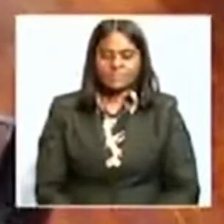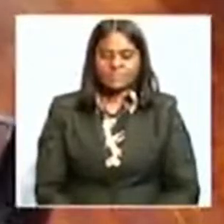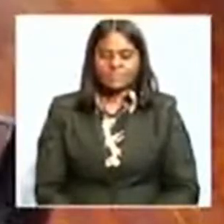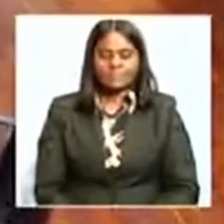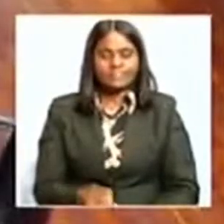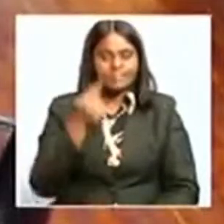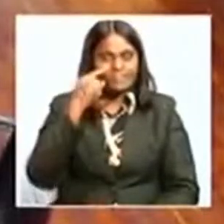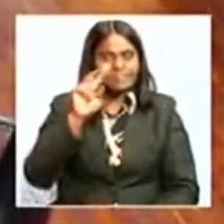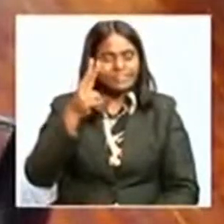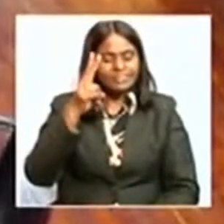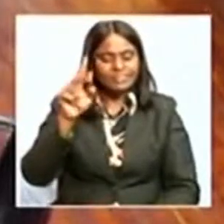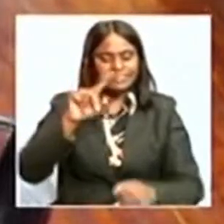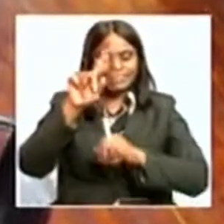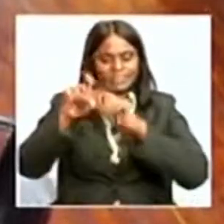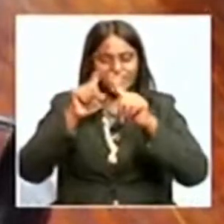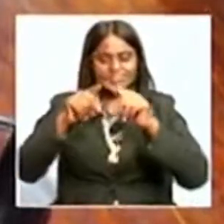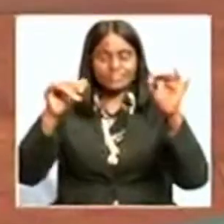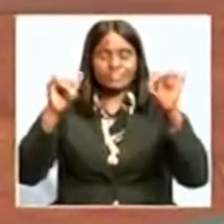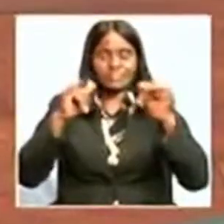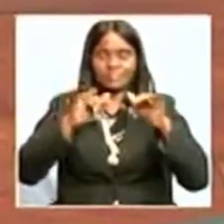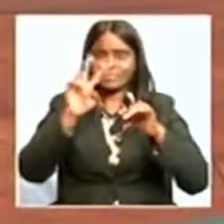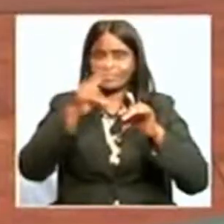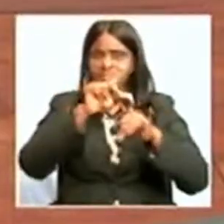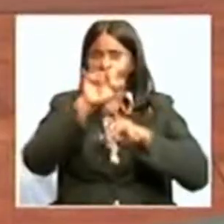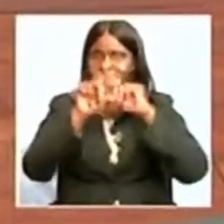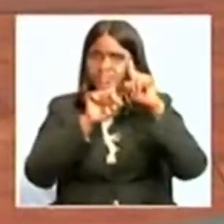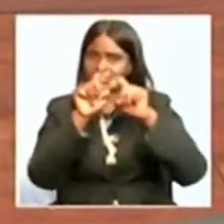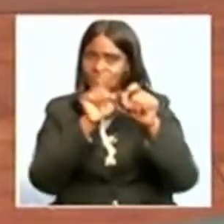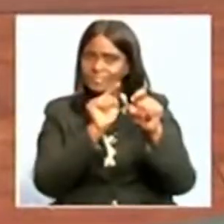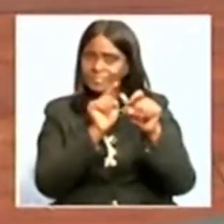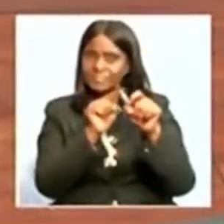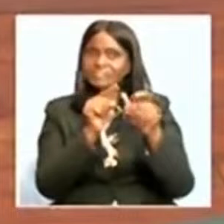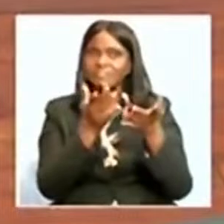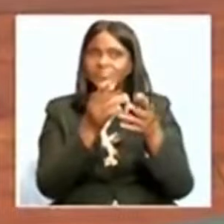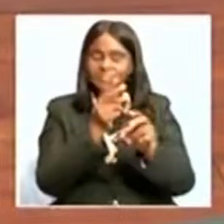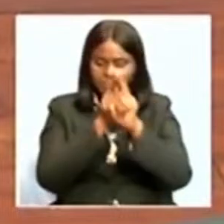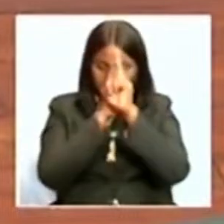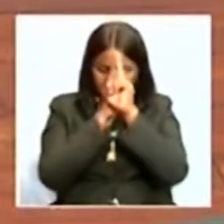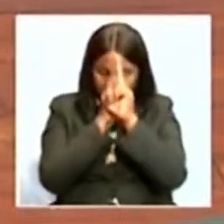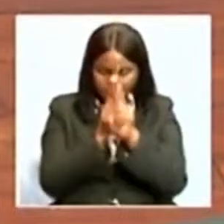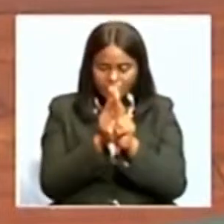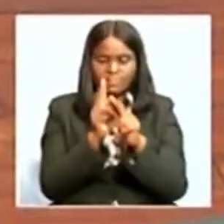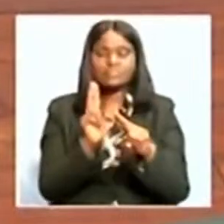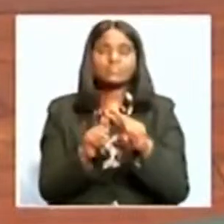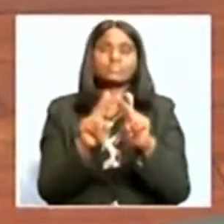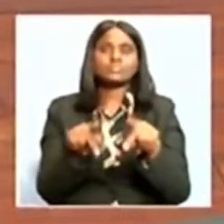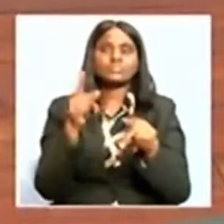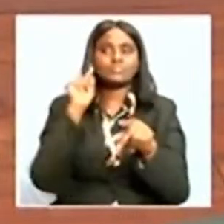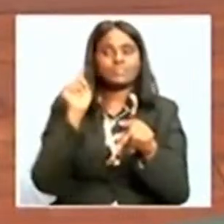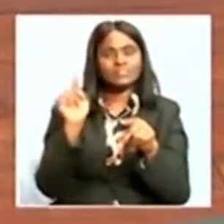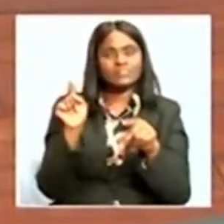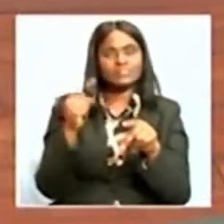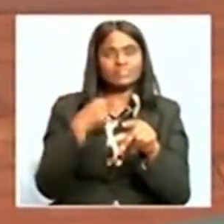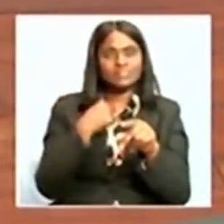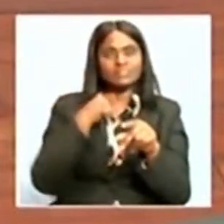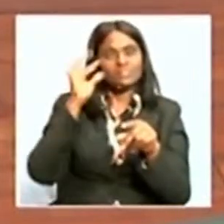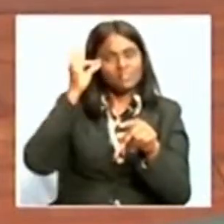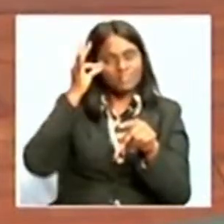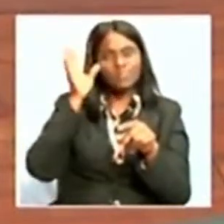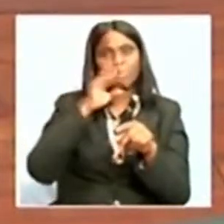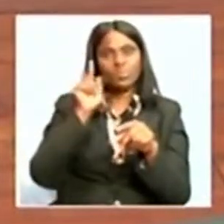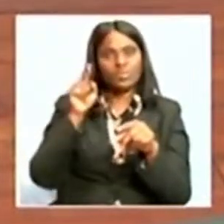For the second question, Yeah, go to the second question. the second question, Honorable Chair, for that one, I'll take note of